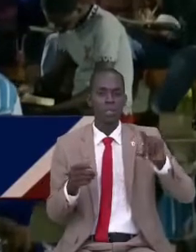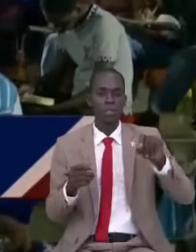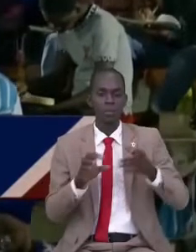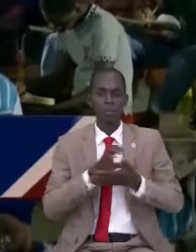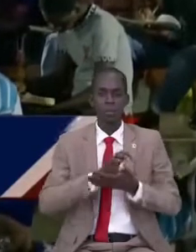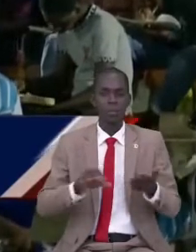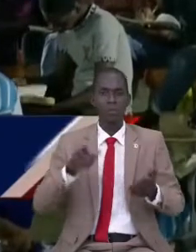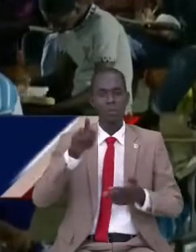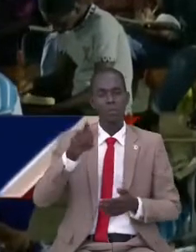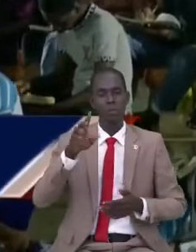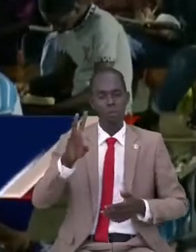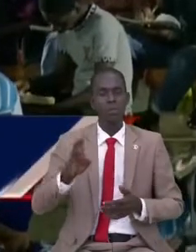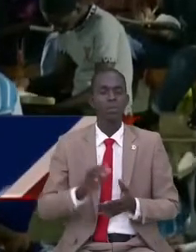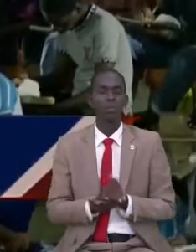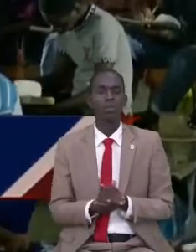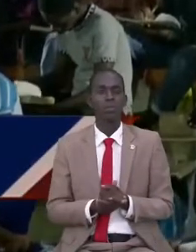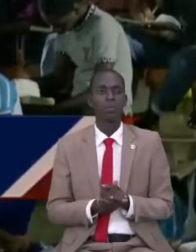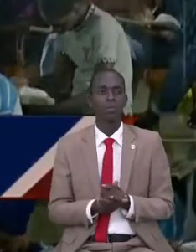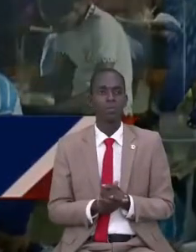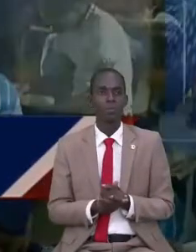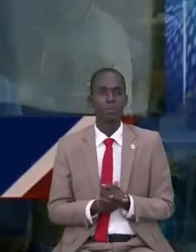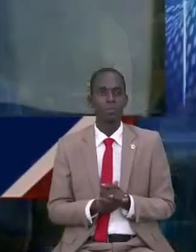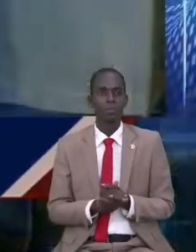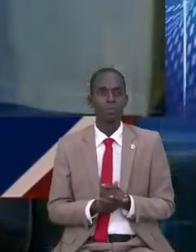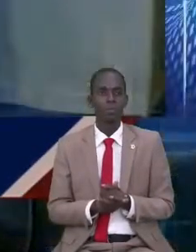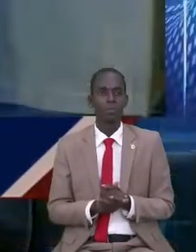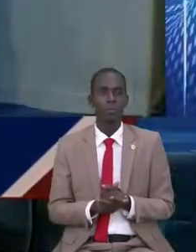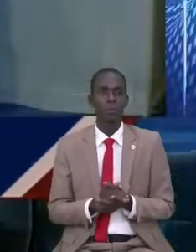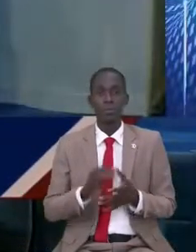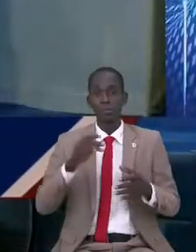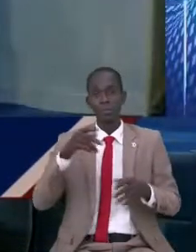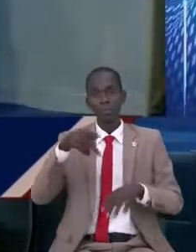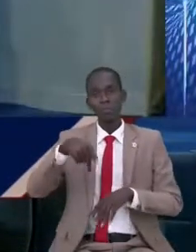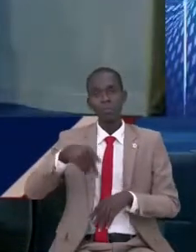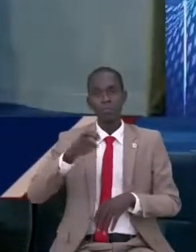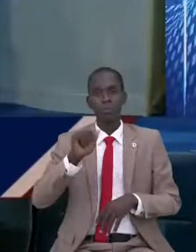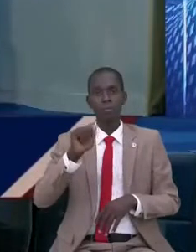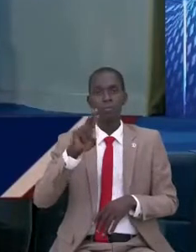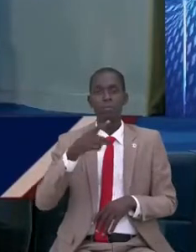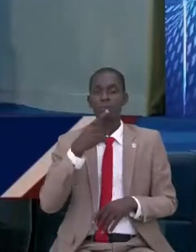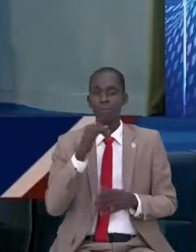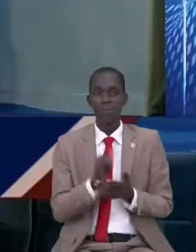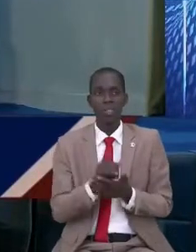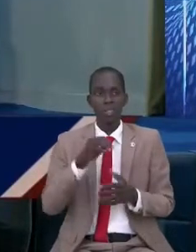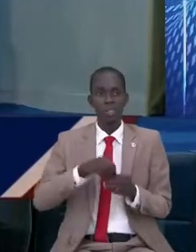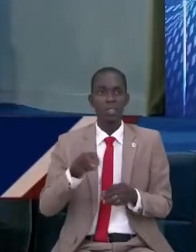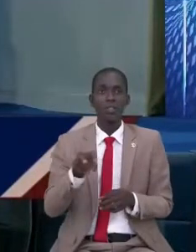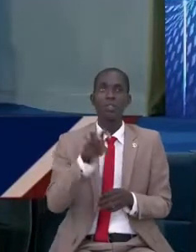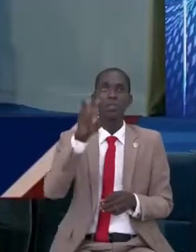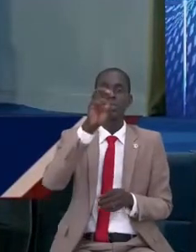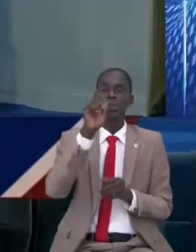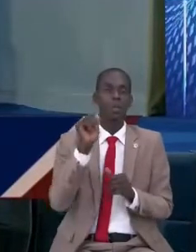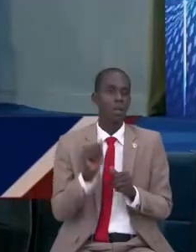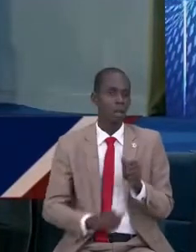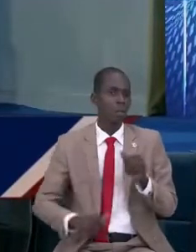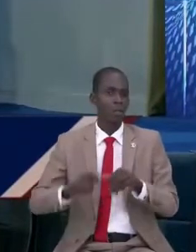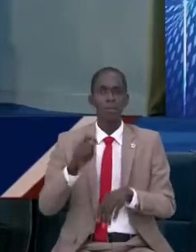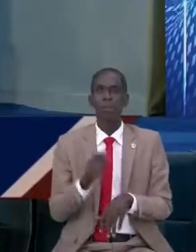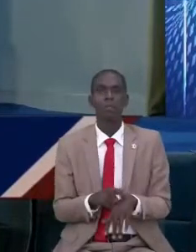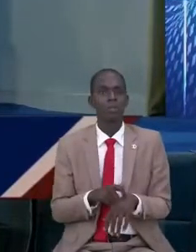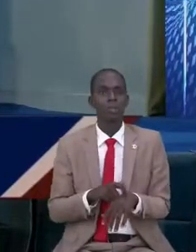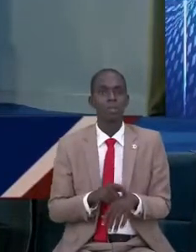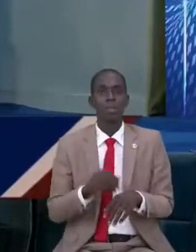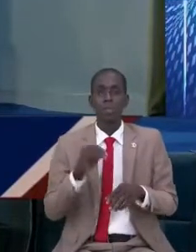Corinthians chapter 11, verse 26, Paul the apostle said, in journeys often,